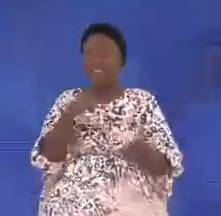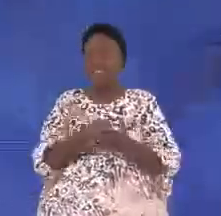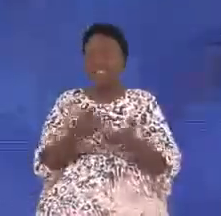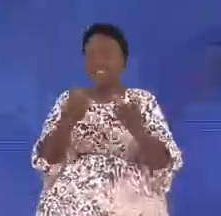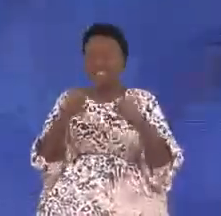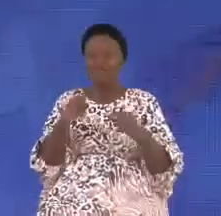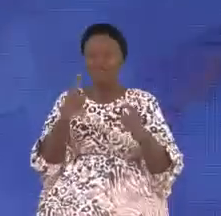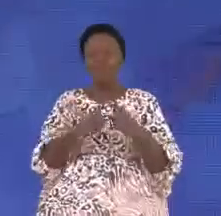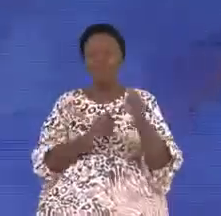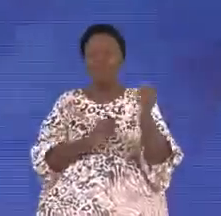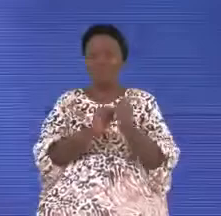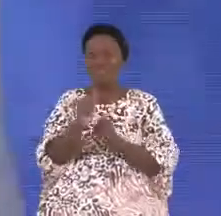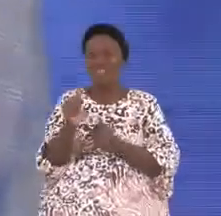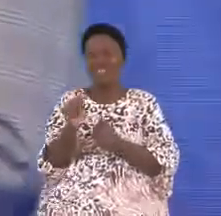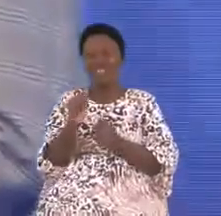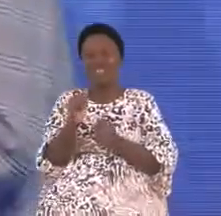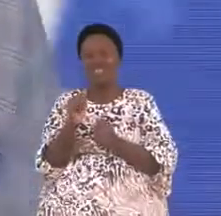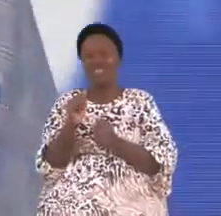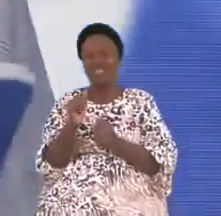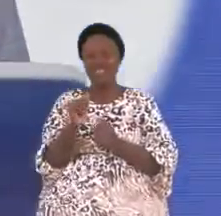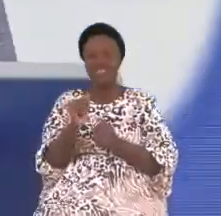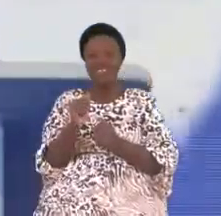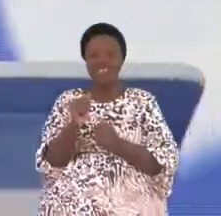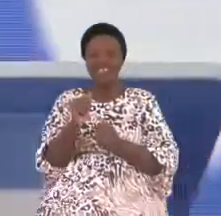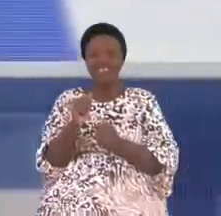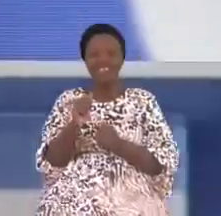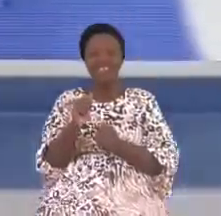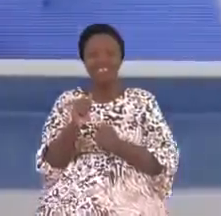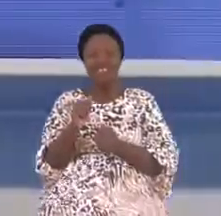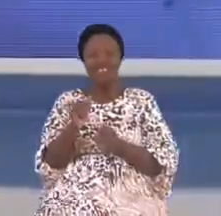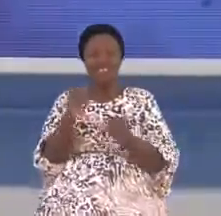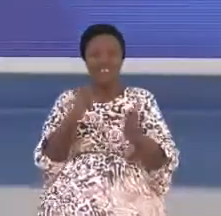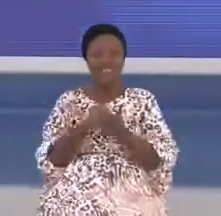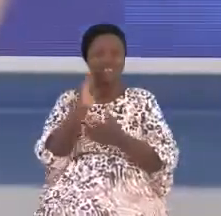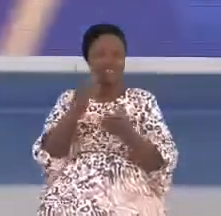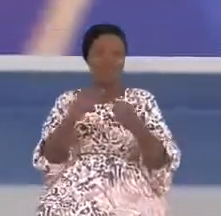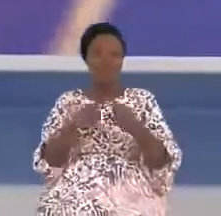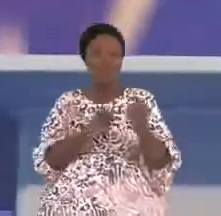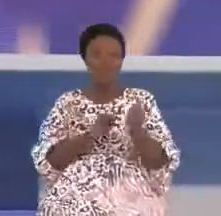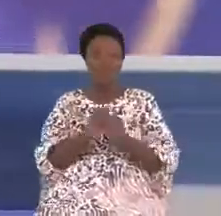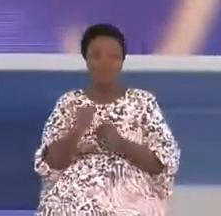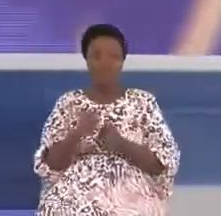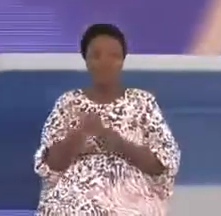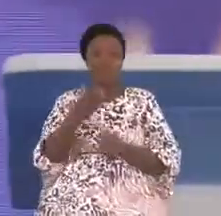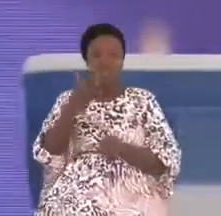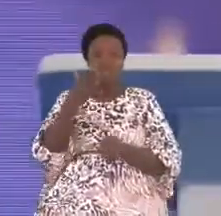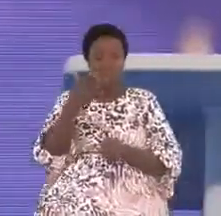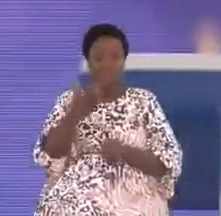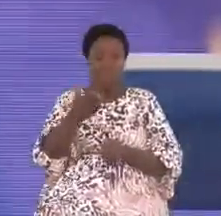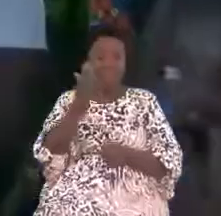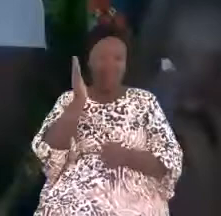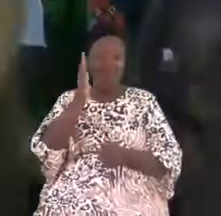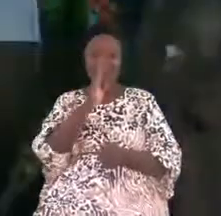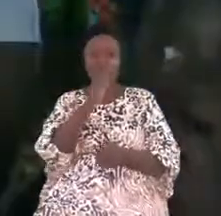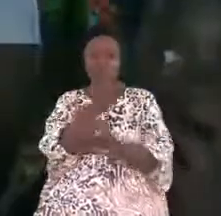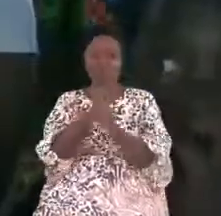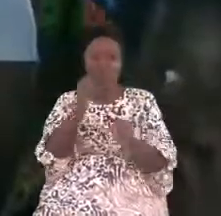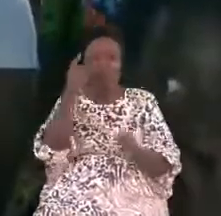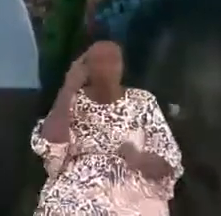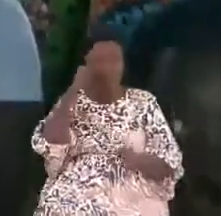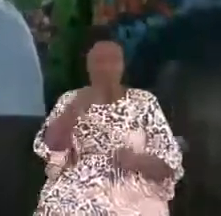pass it shall come to pass there will be salvation for you tonight